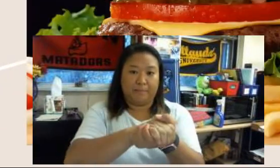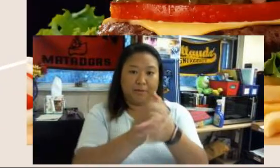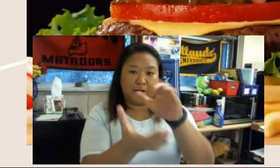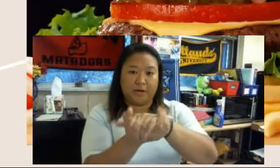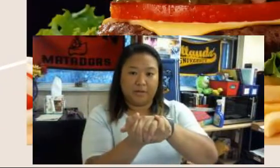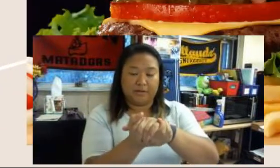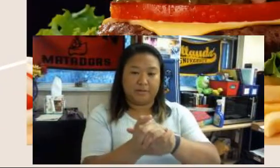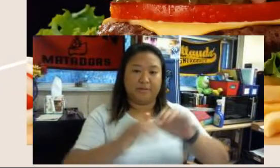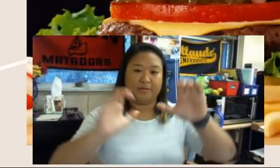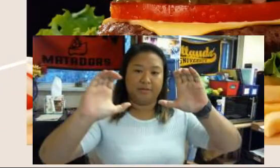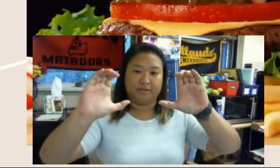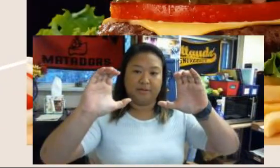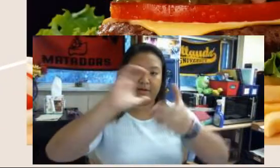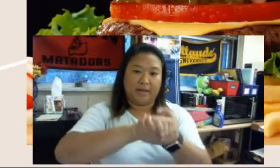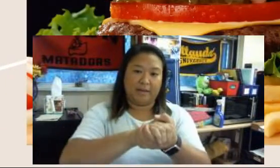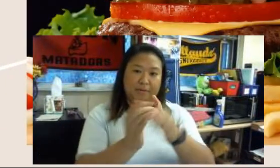Hamburger,